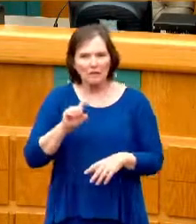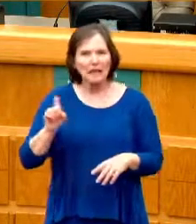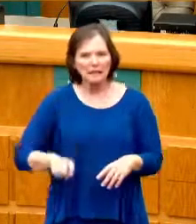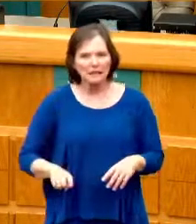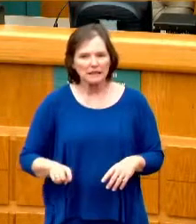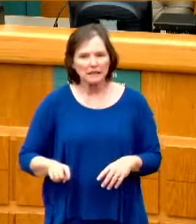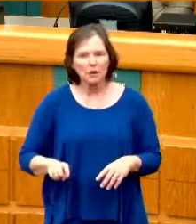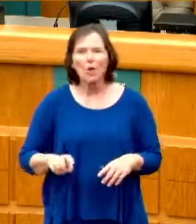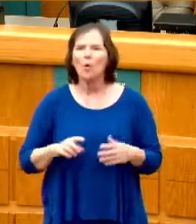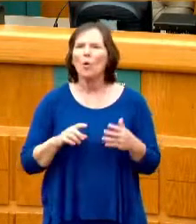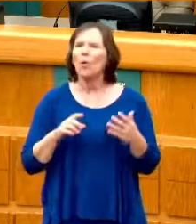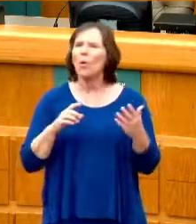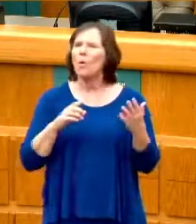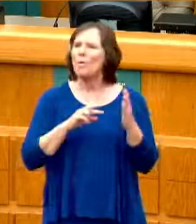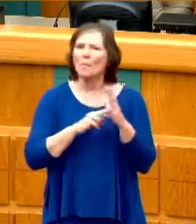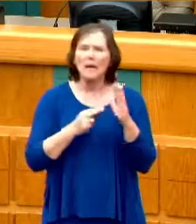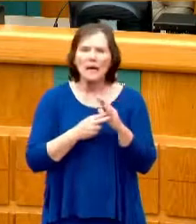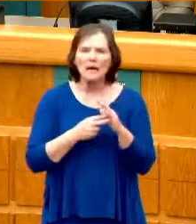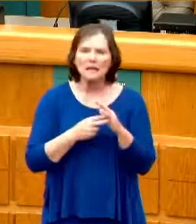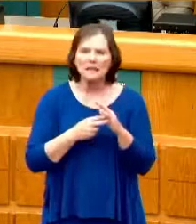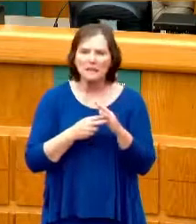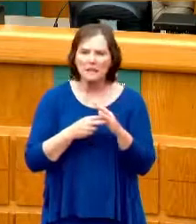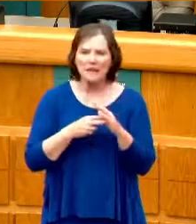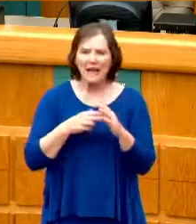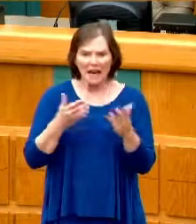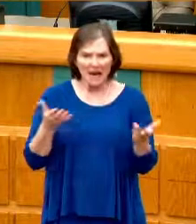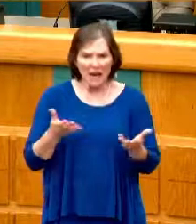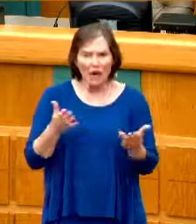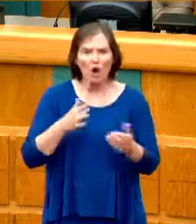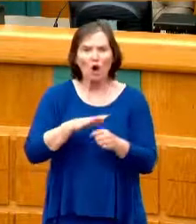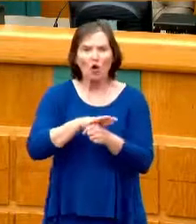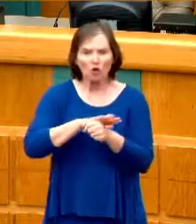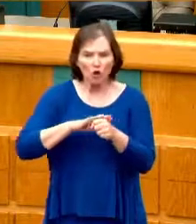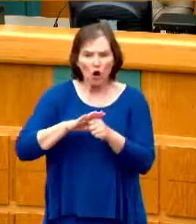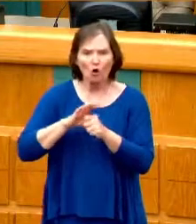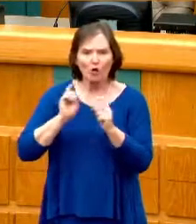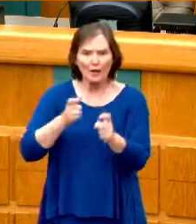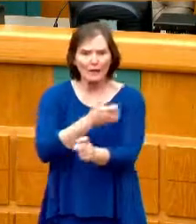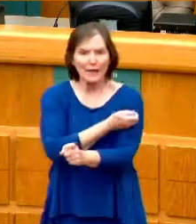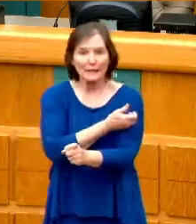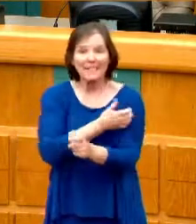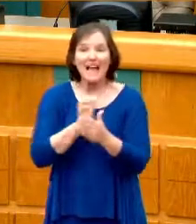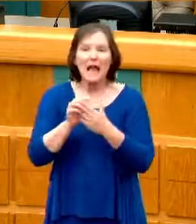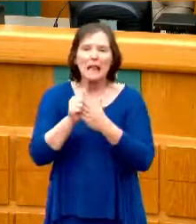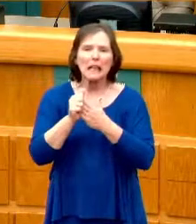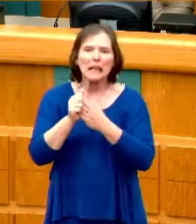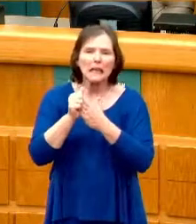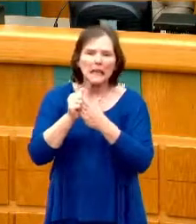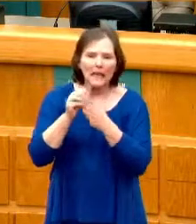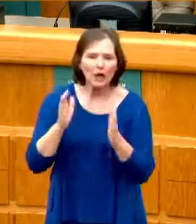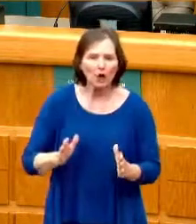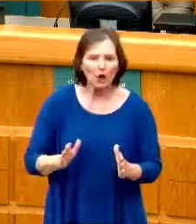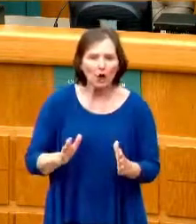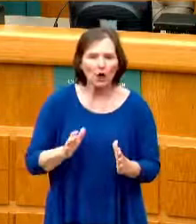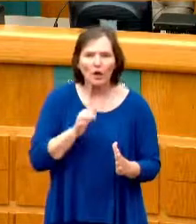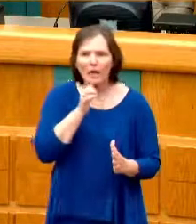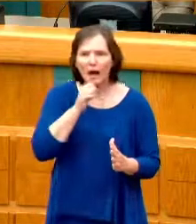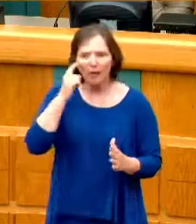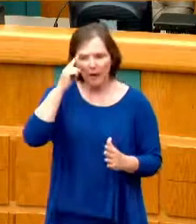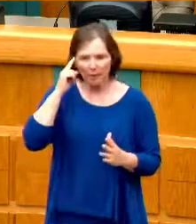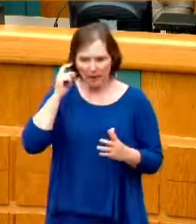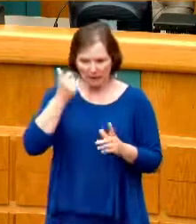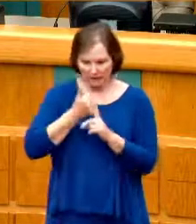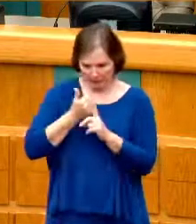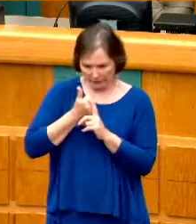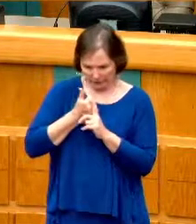your region. What it means to not put yourself first, but to put the collective